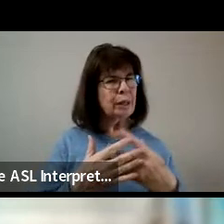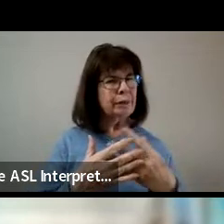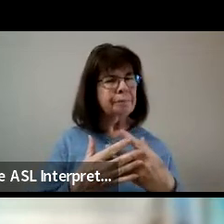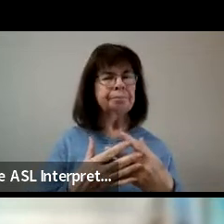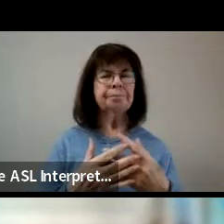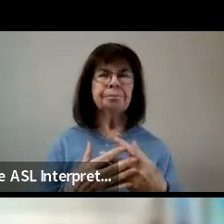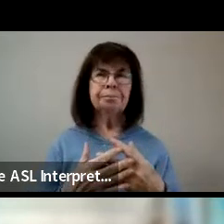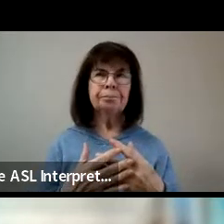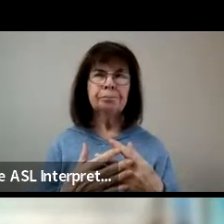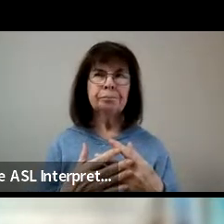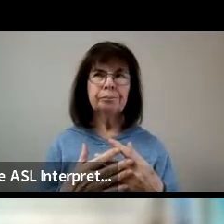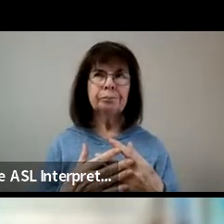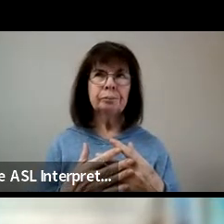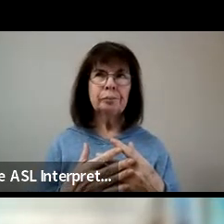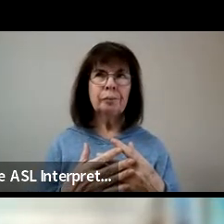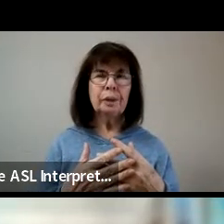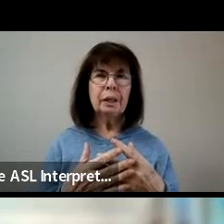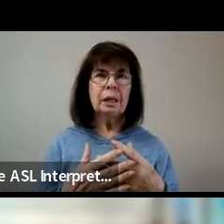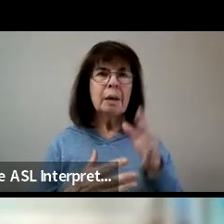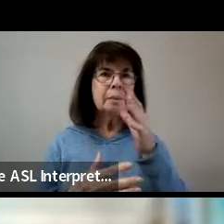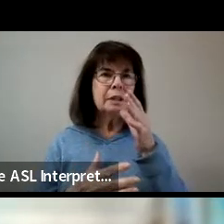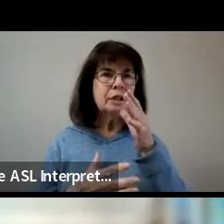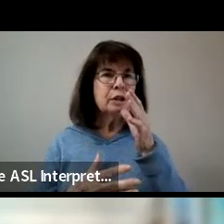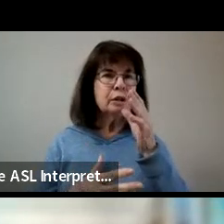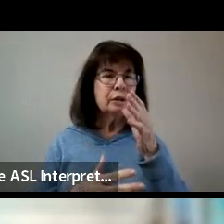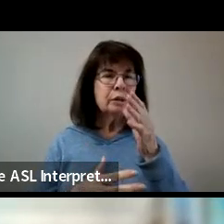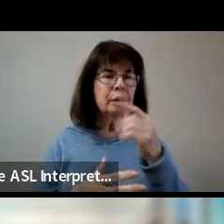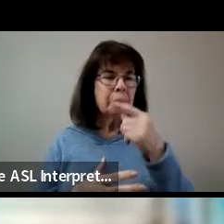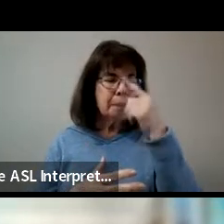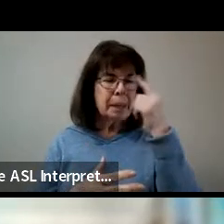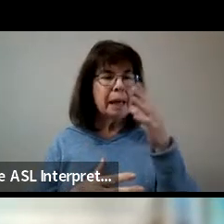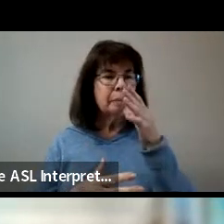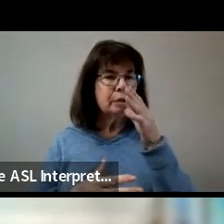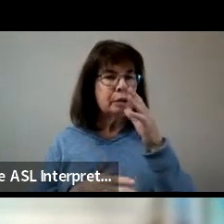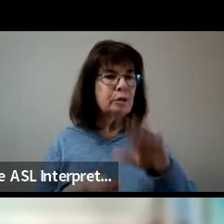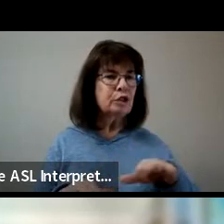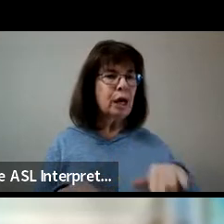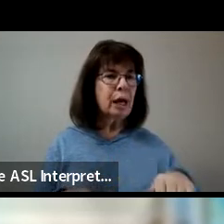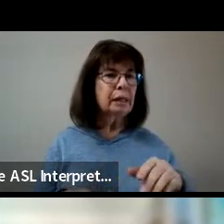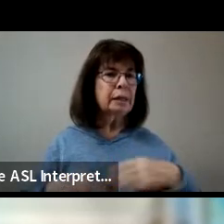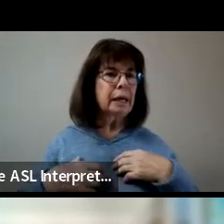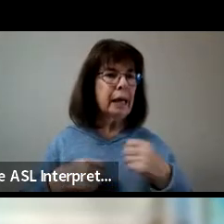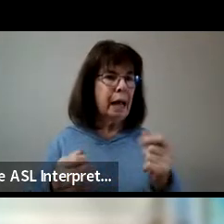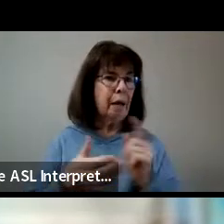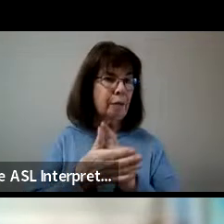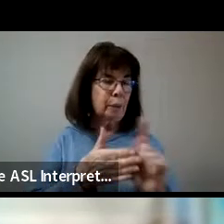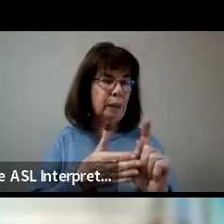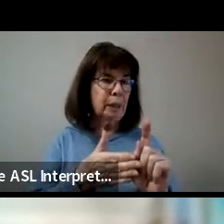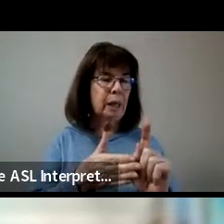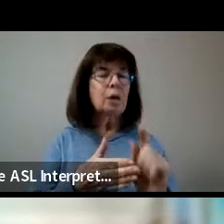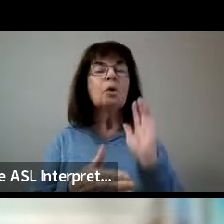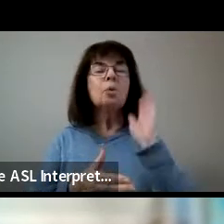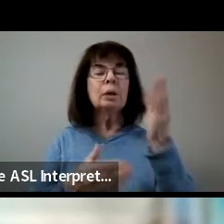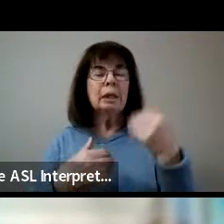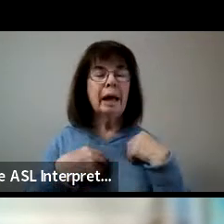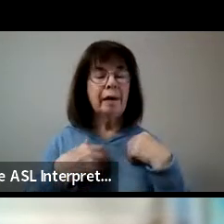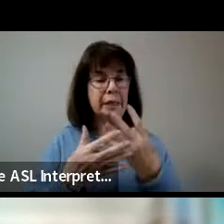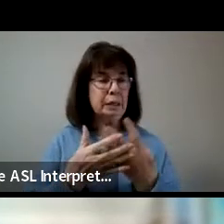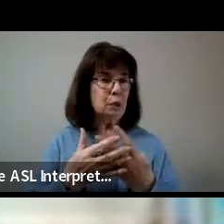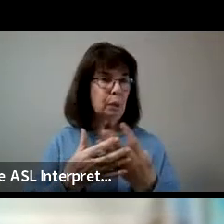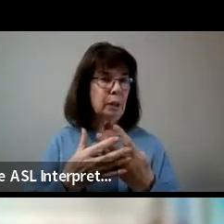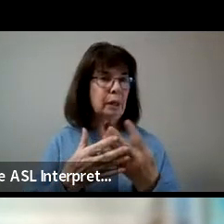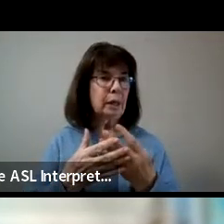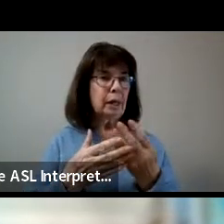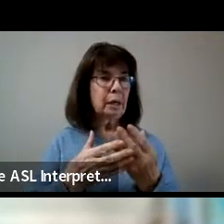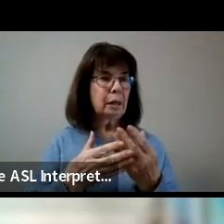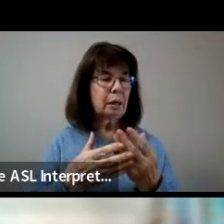Infant Maternal and Child Health Week, and there's going to be a screening of